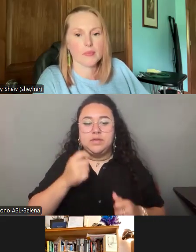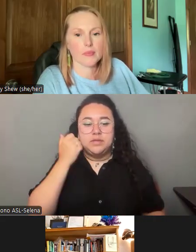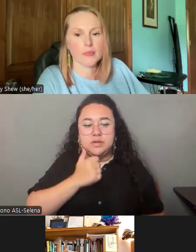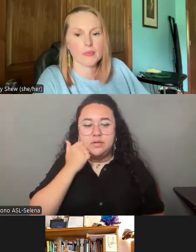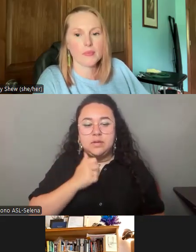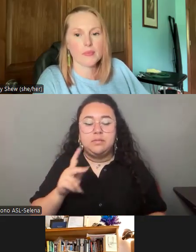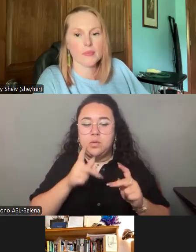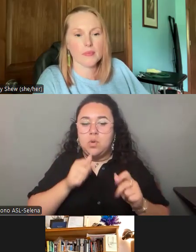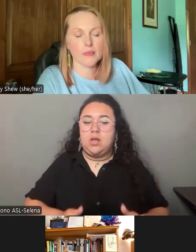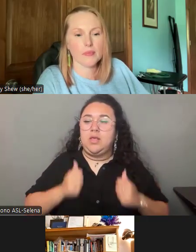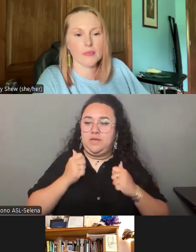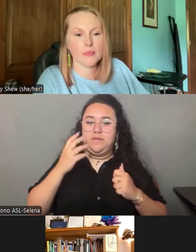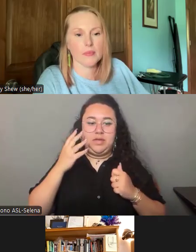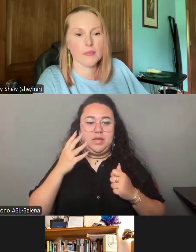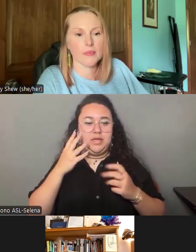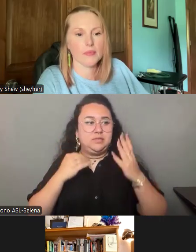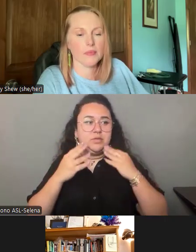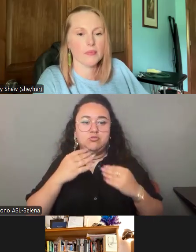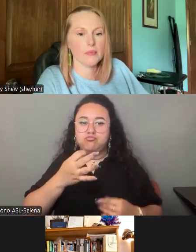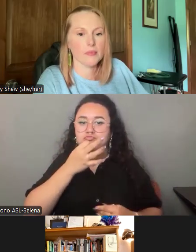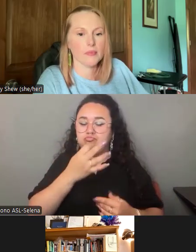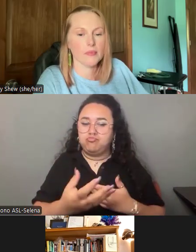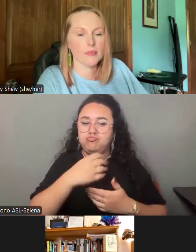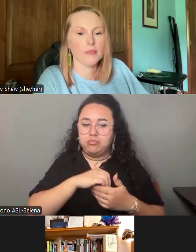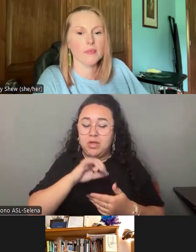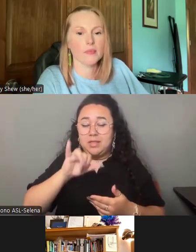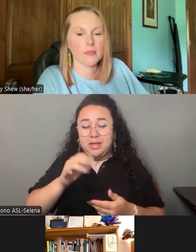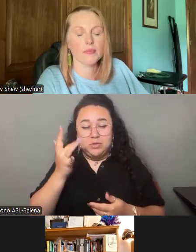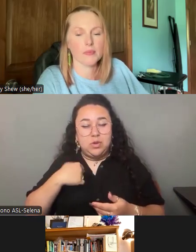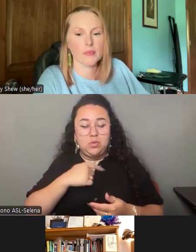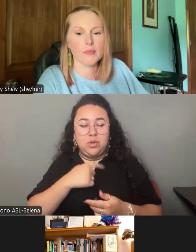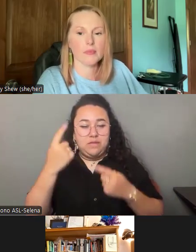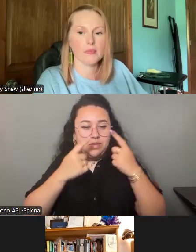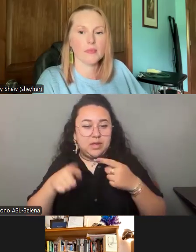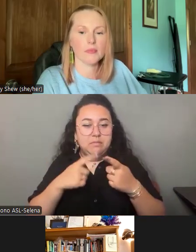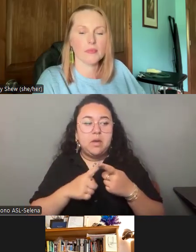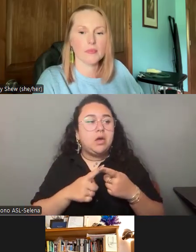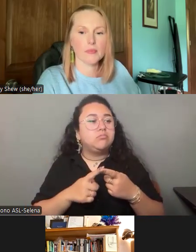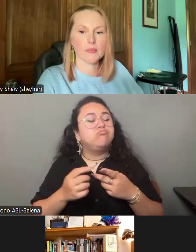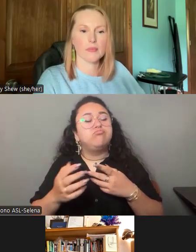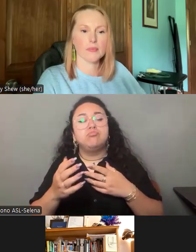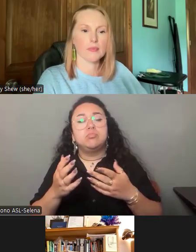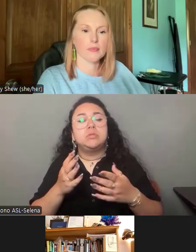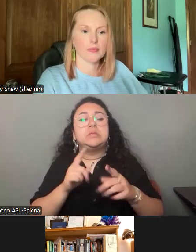experts. This then is why we have to think in terms of cross disability and cross community